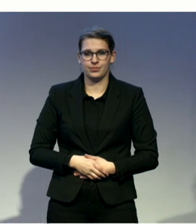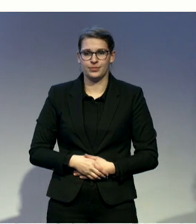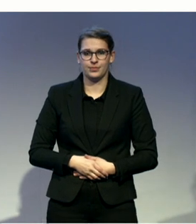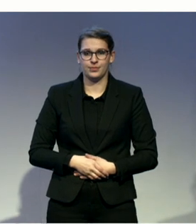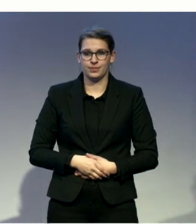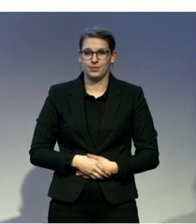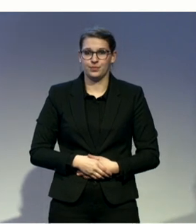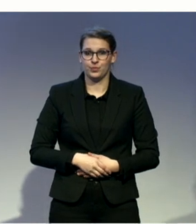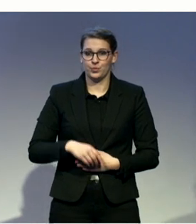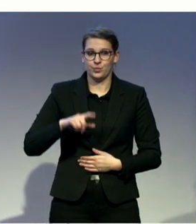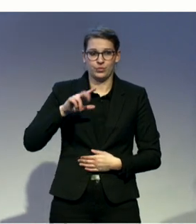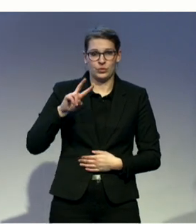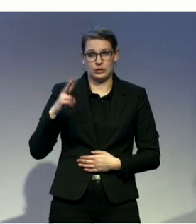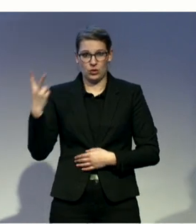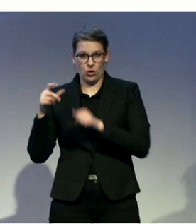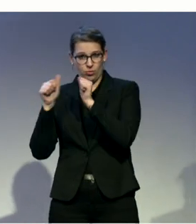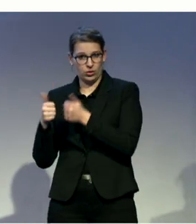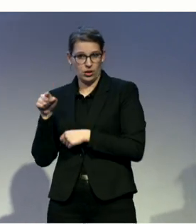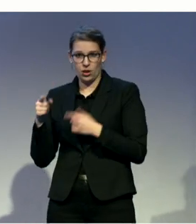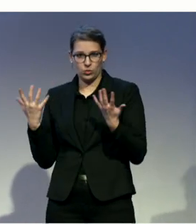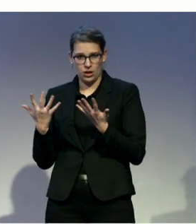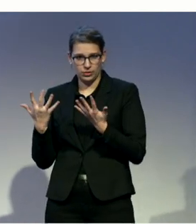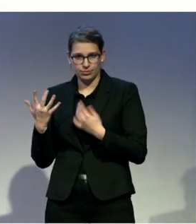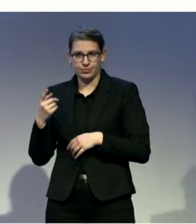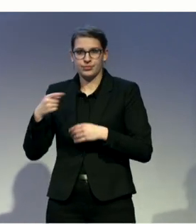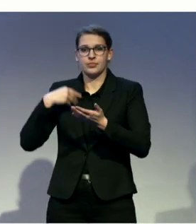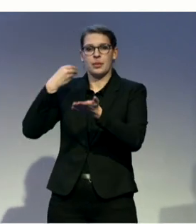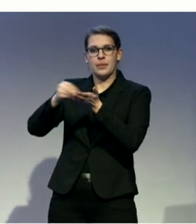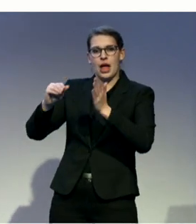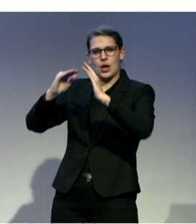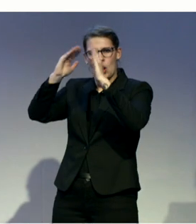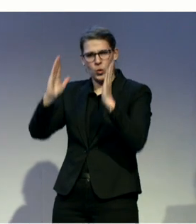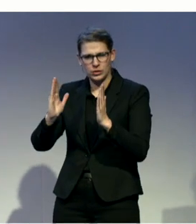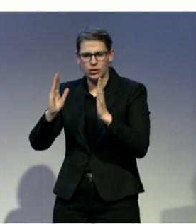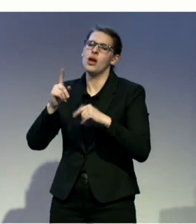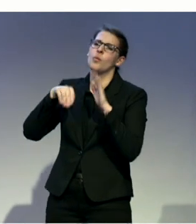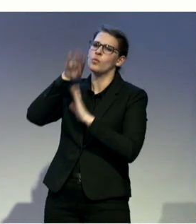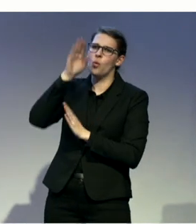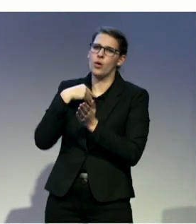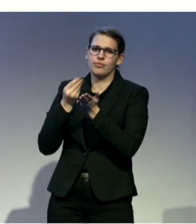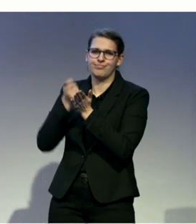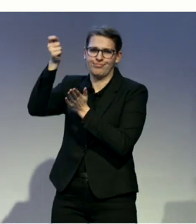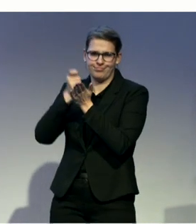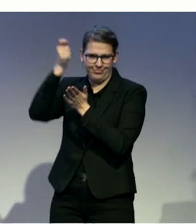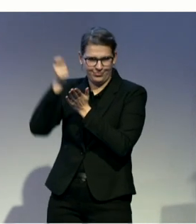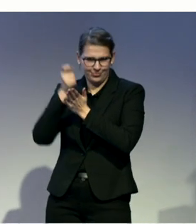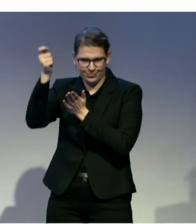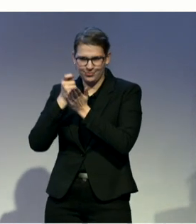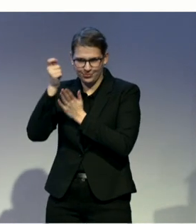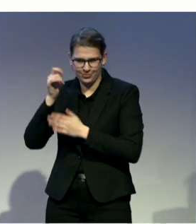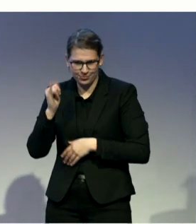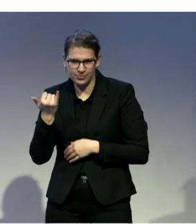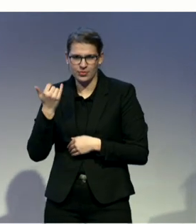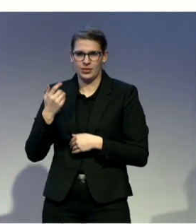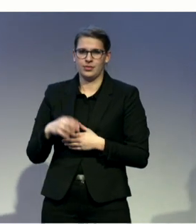but mostly we rented the apartments and the flats like anybody in the community. The